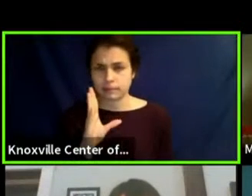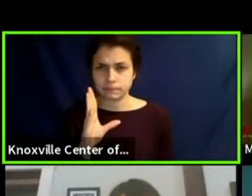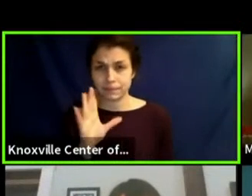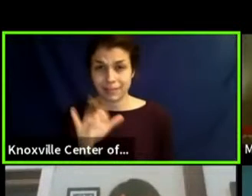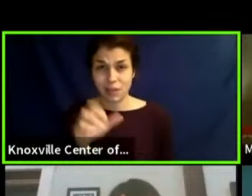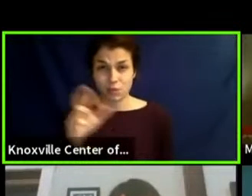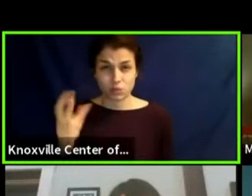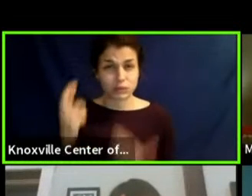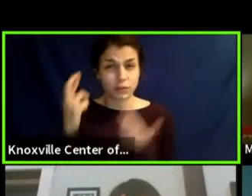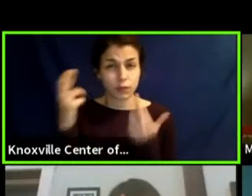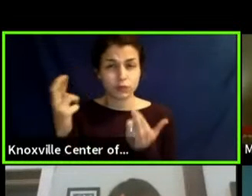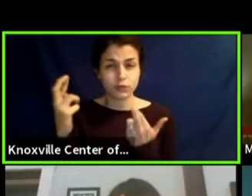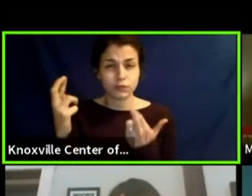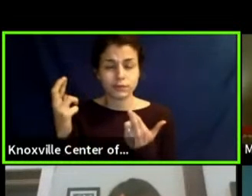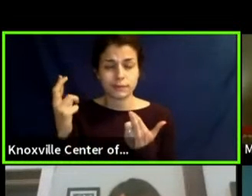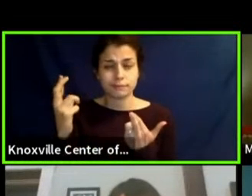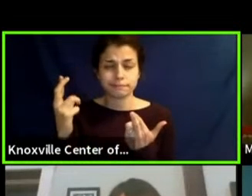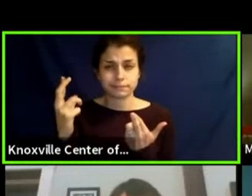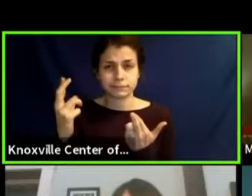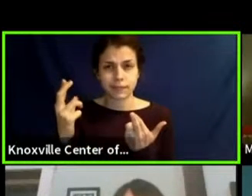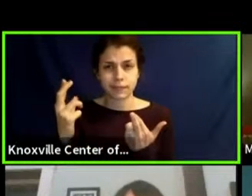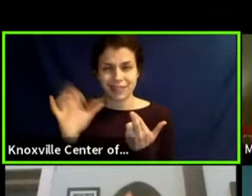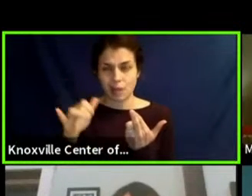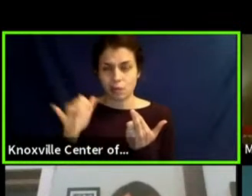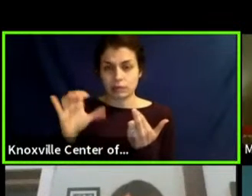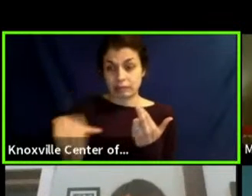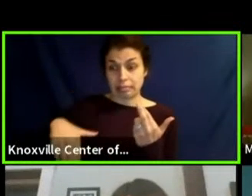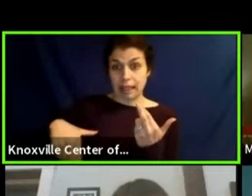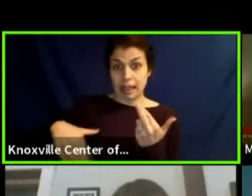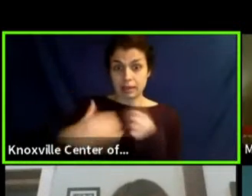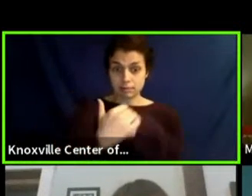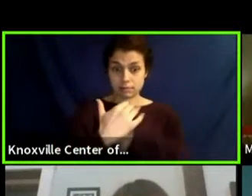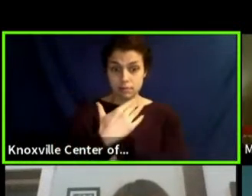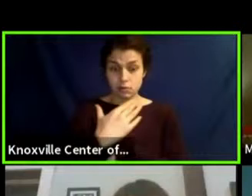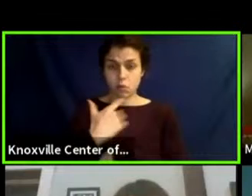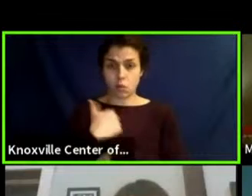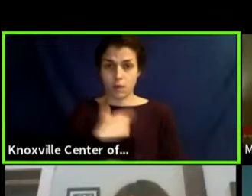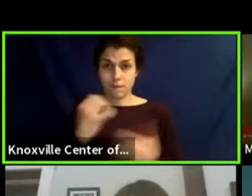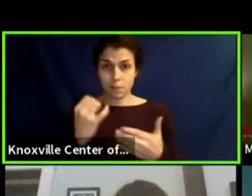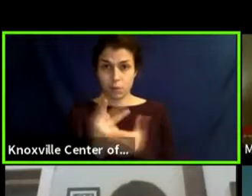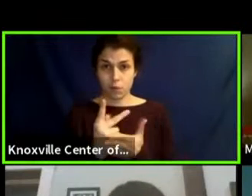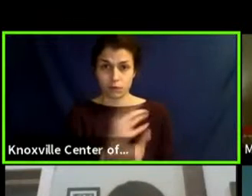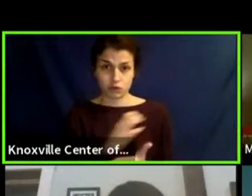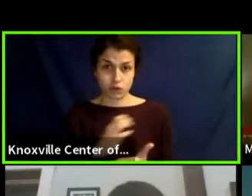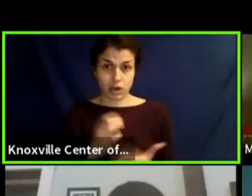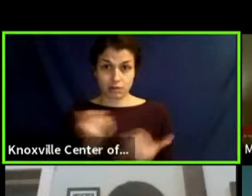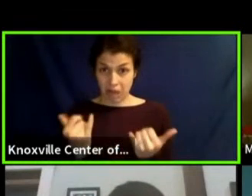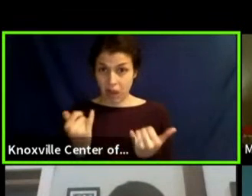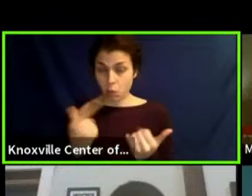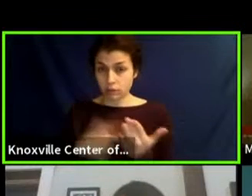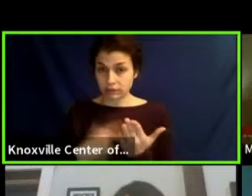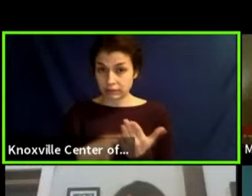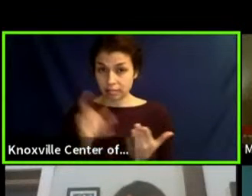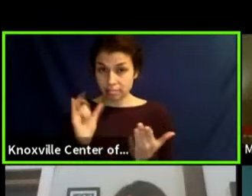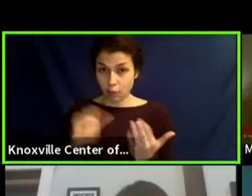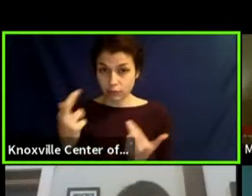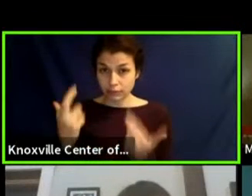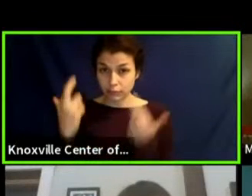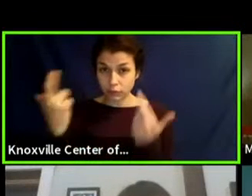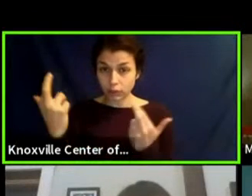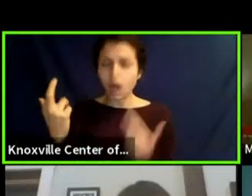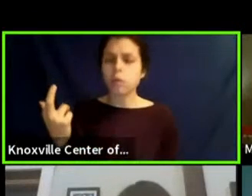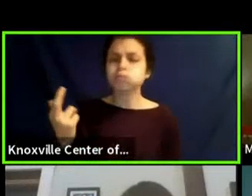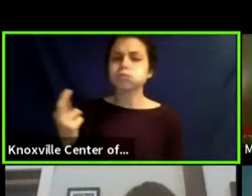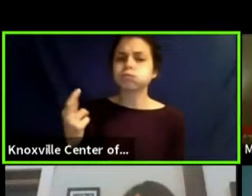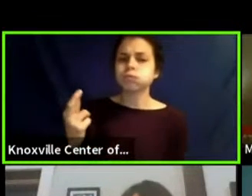resolution that came in late that we approved through the chair? Yes, I believe so. You should be,